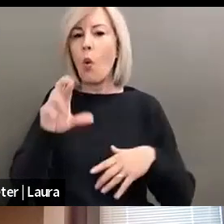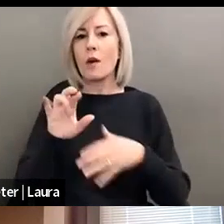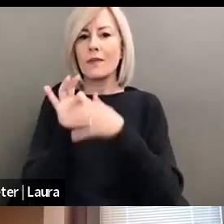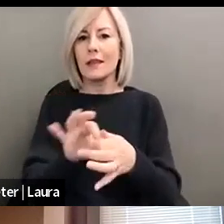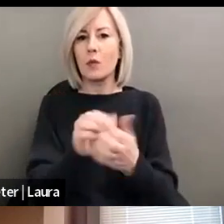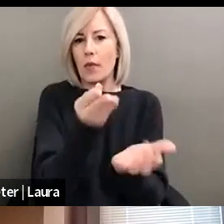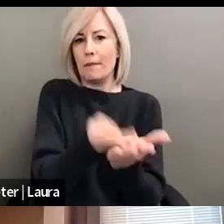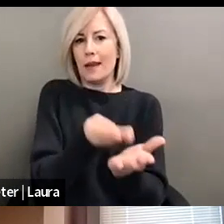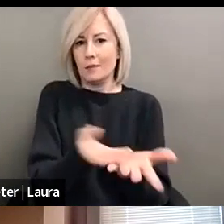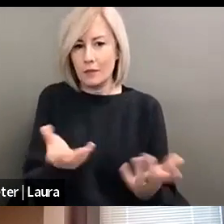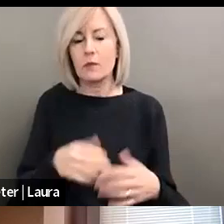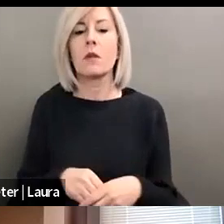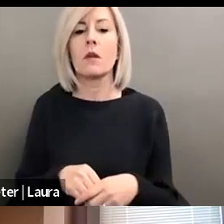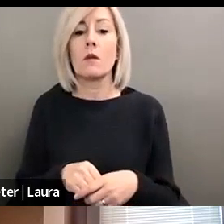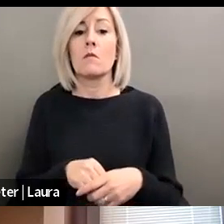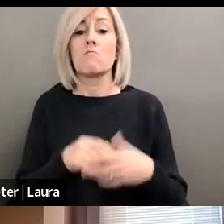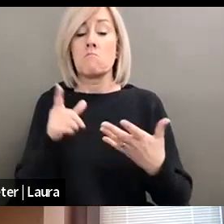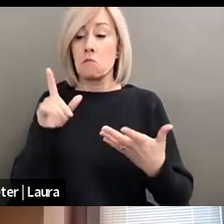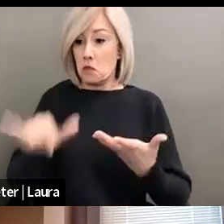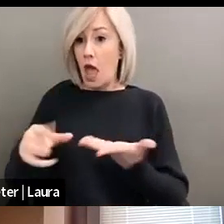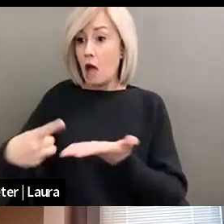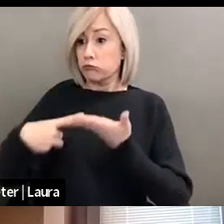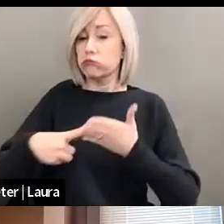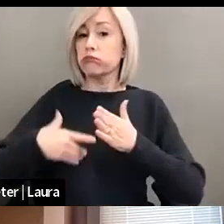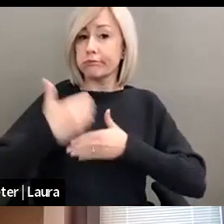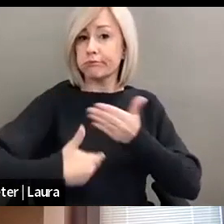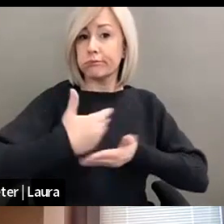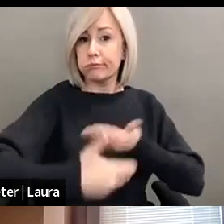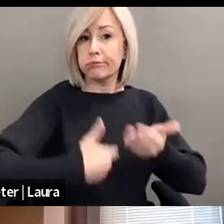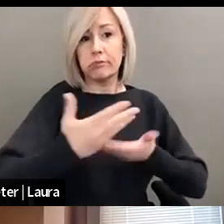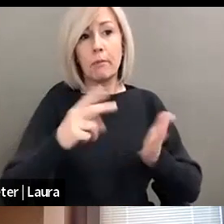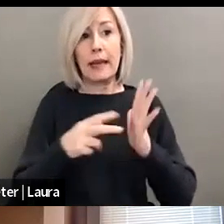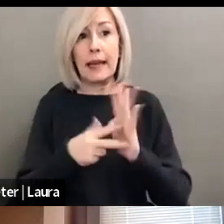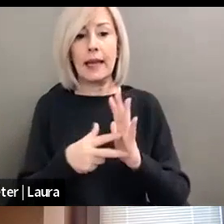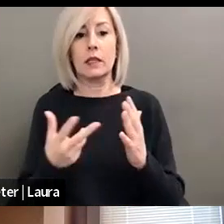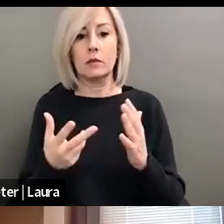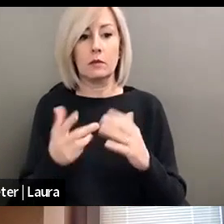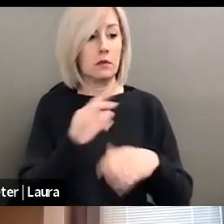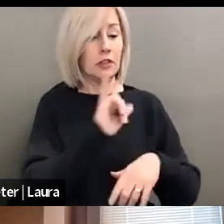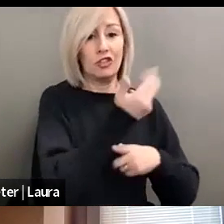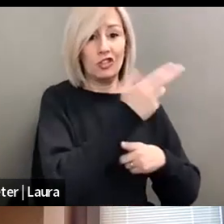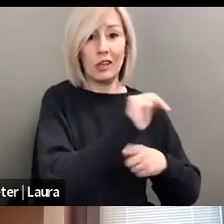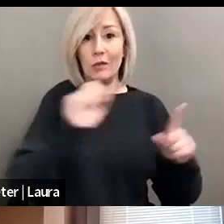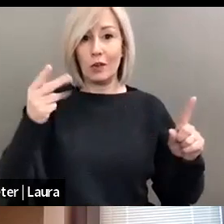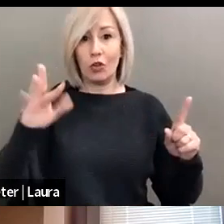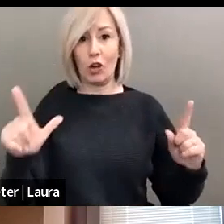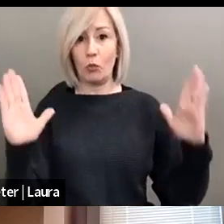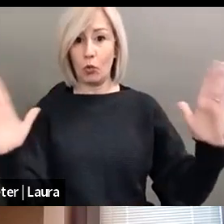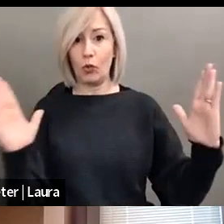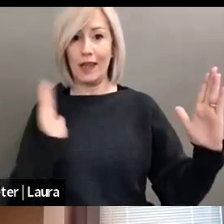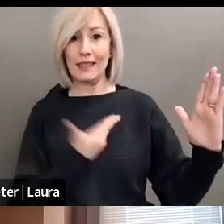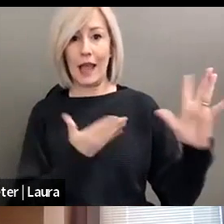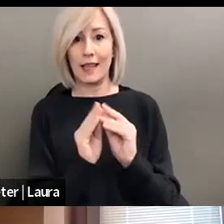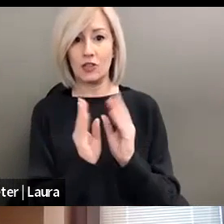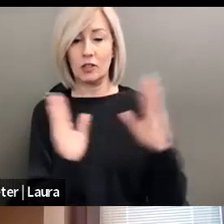way. And then as that conversation rolls along, and I'm talking about January through April is the legislative session, and then